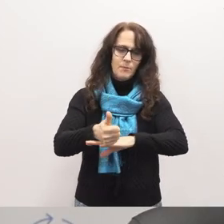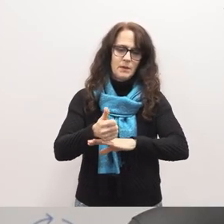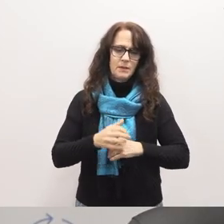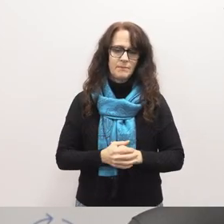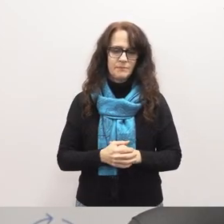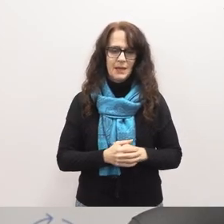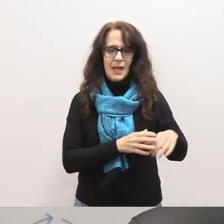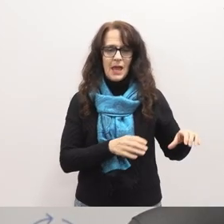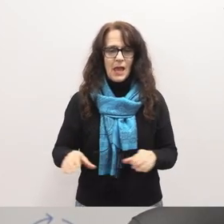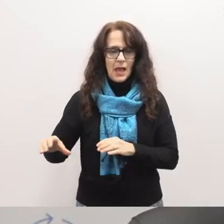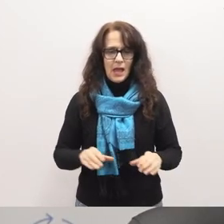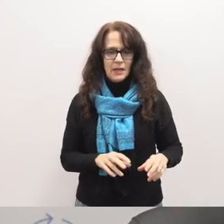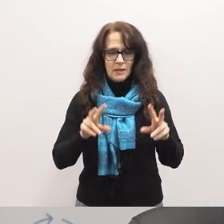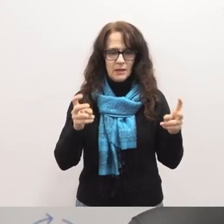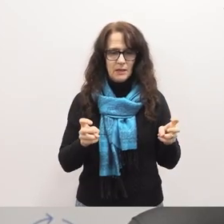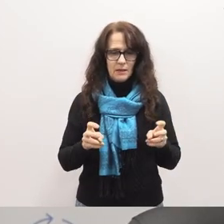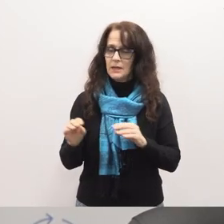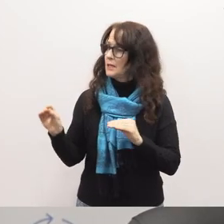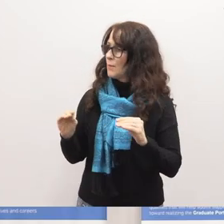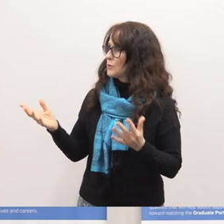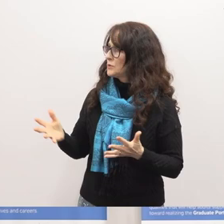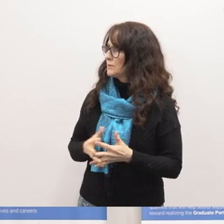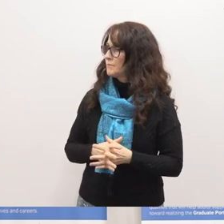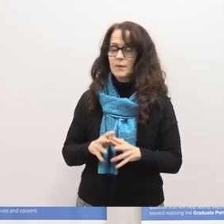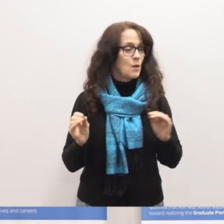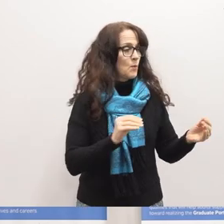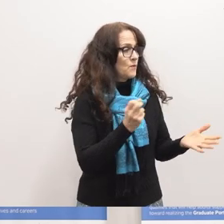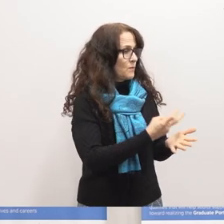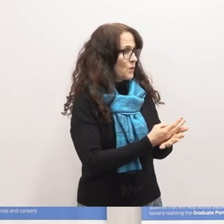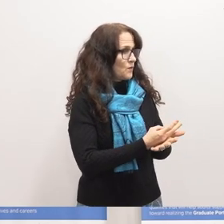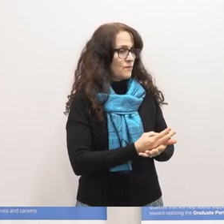action item, I'm gonna need a motion. Move to approve.